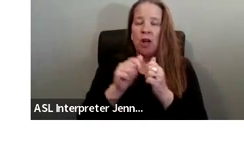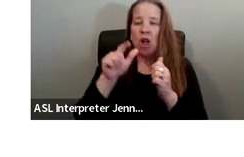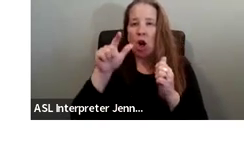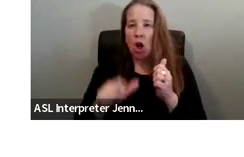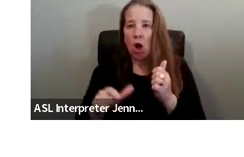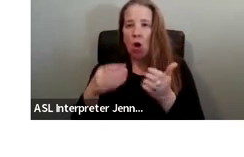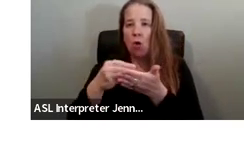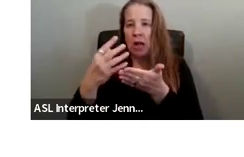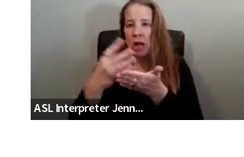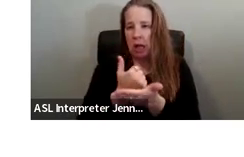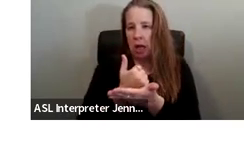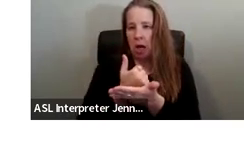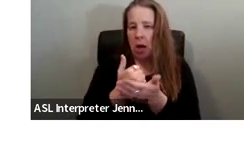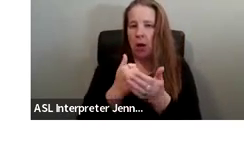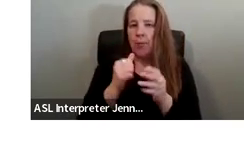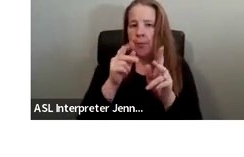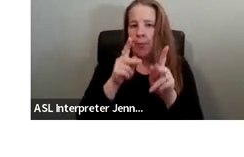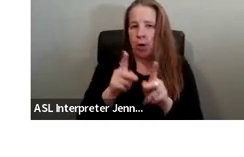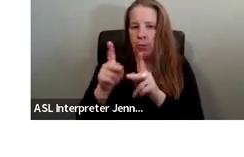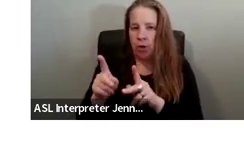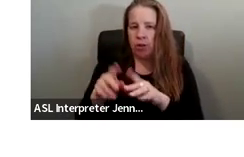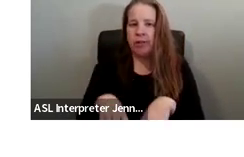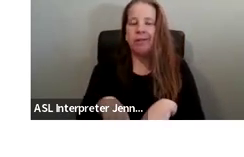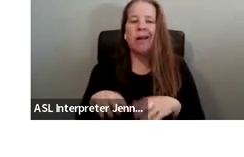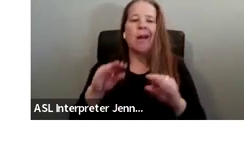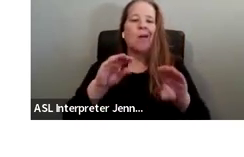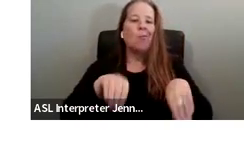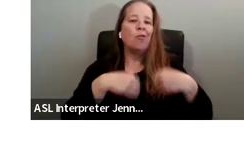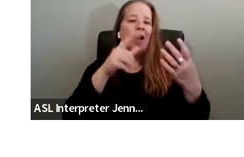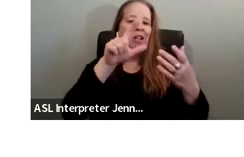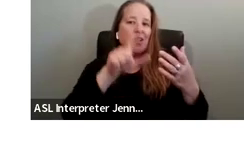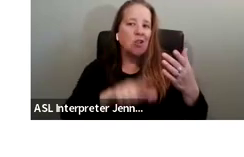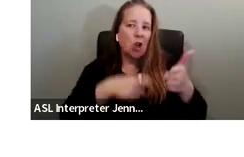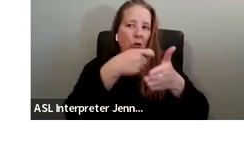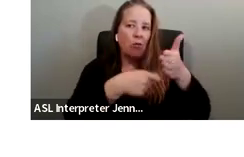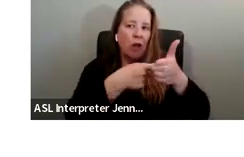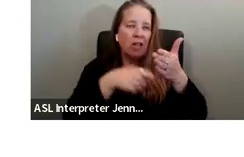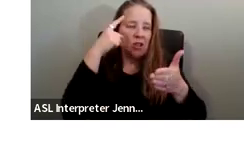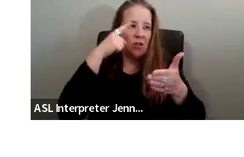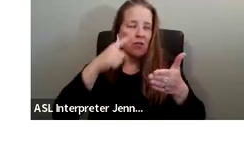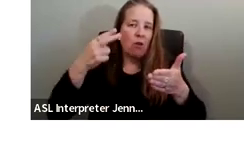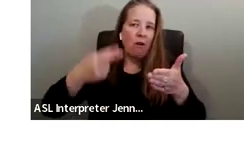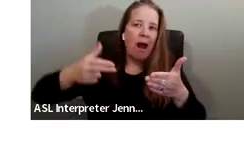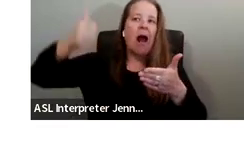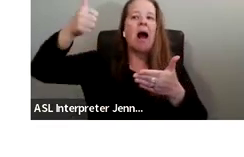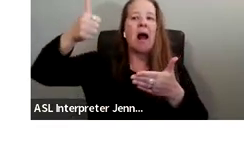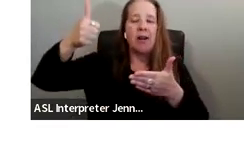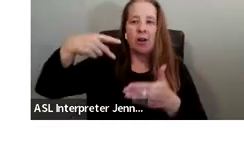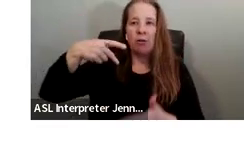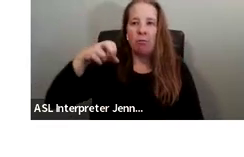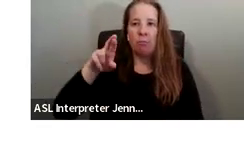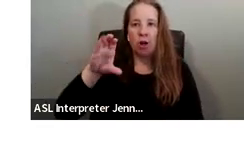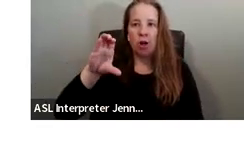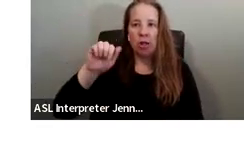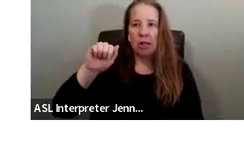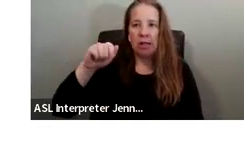income, and it provides lower rates to some states with a higher per capita income. Per